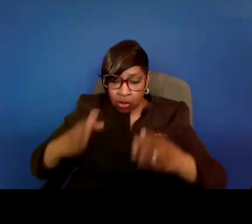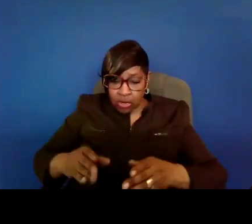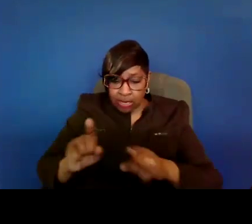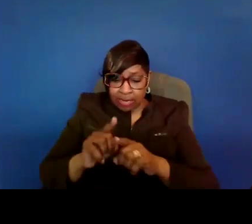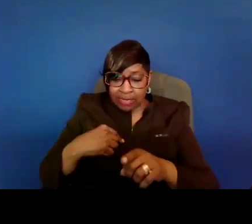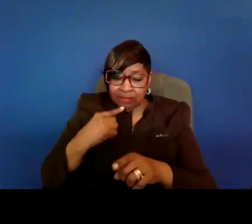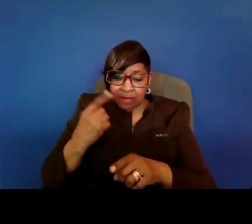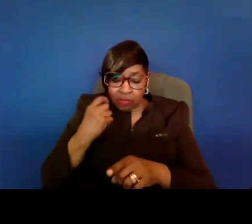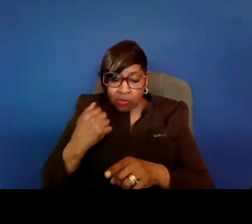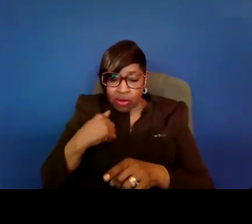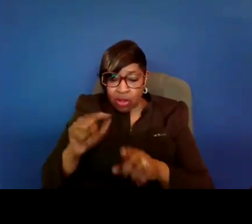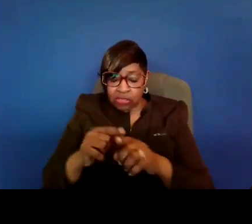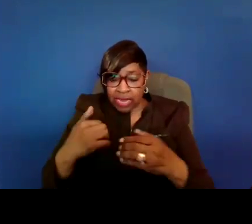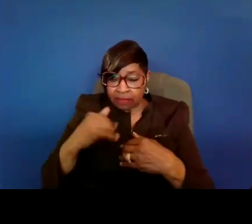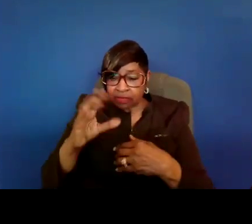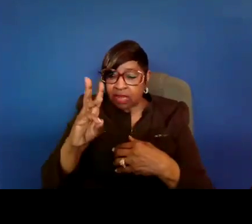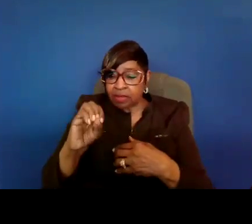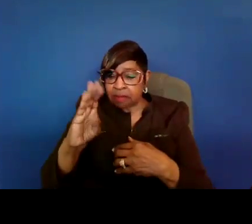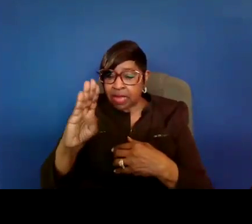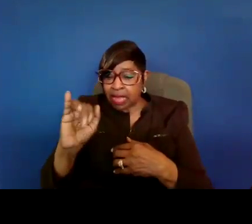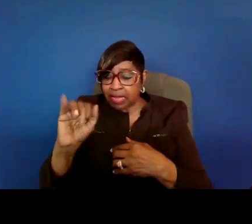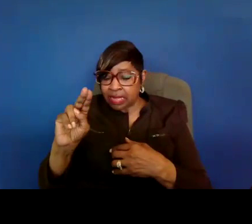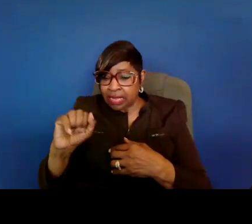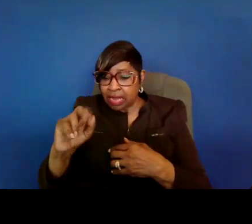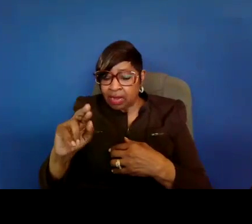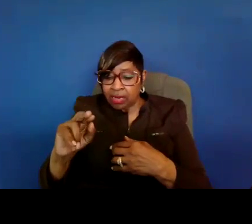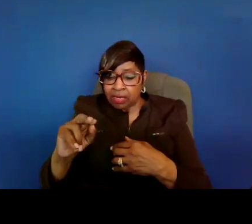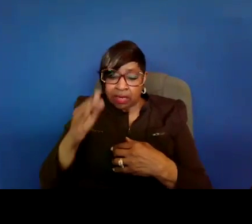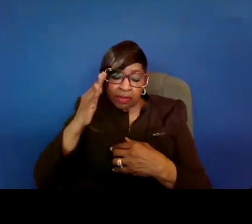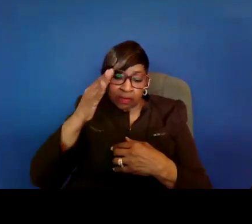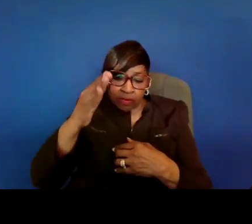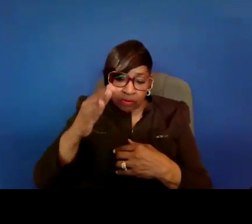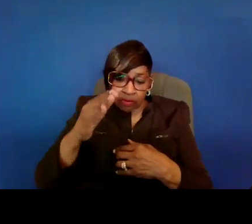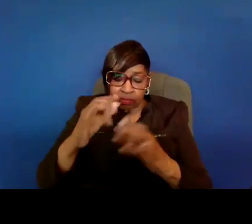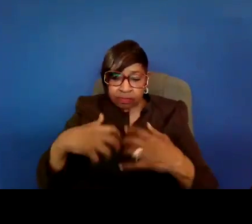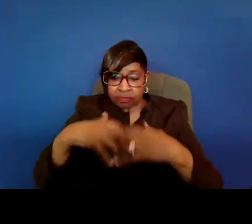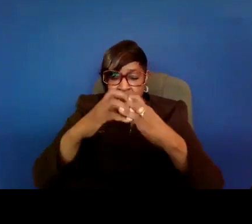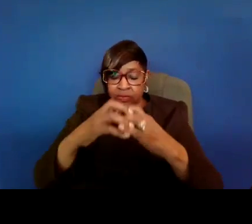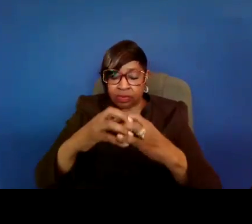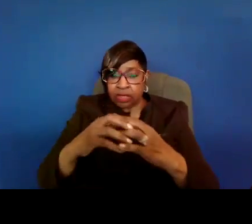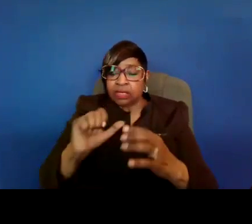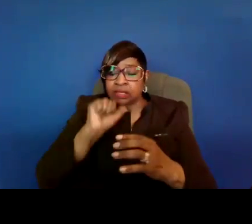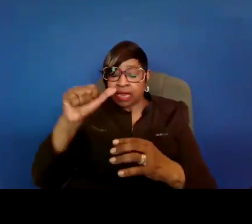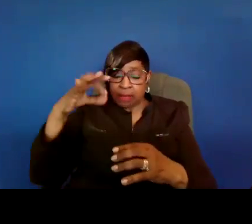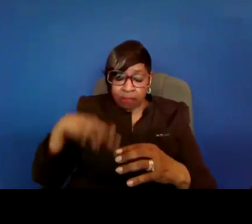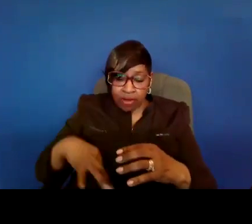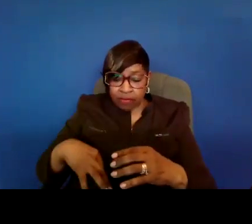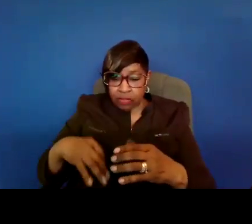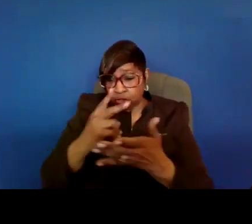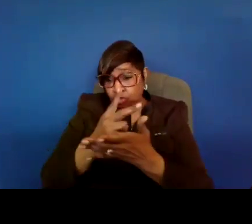have a webinar series coming up about starting a creative nonprofit. That's in 2 weeks at the end of